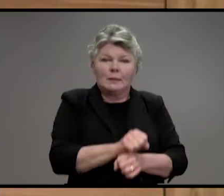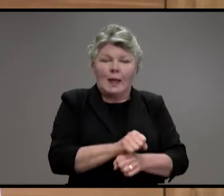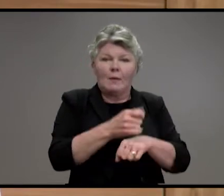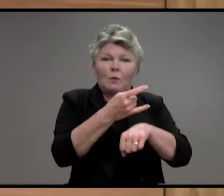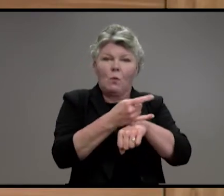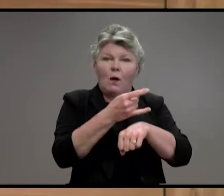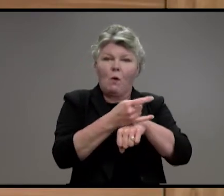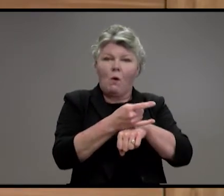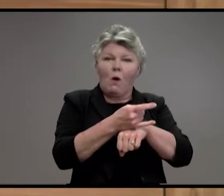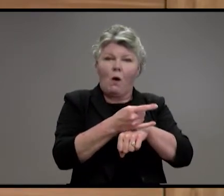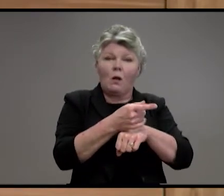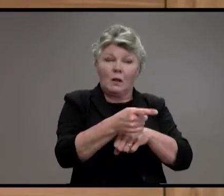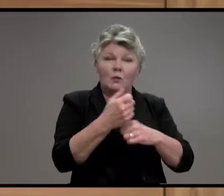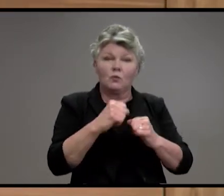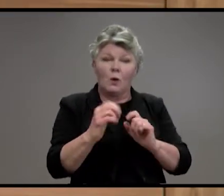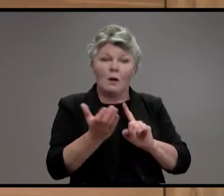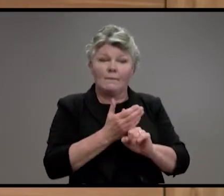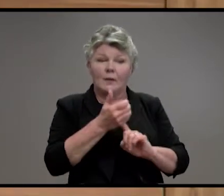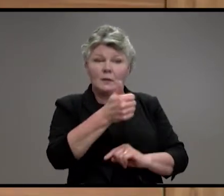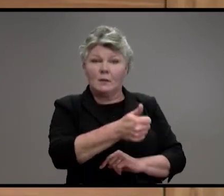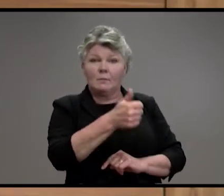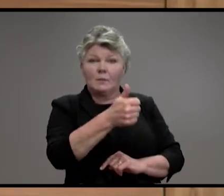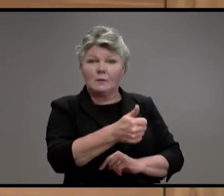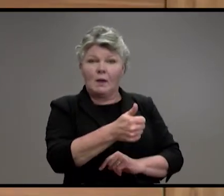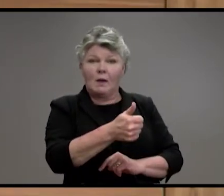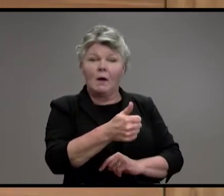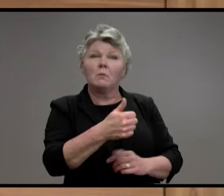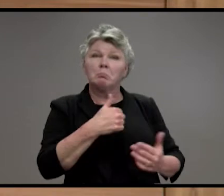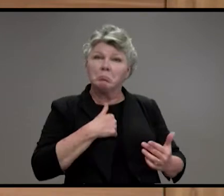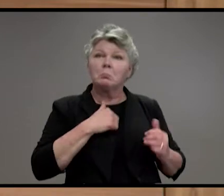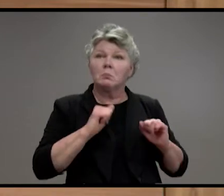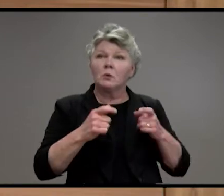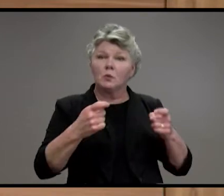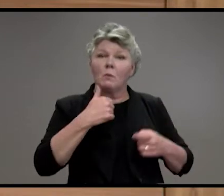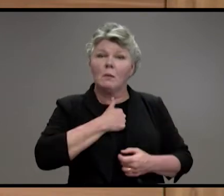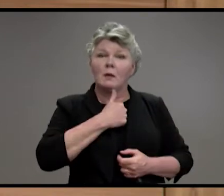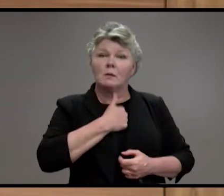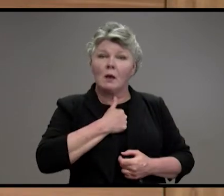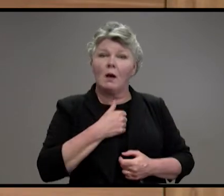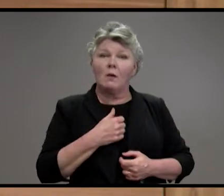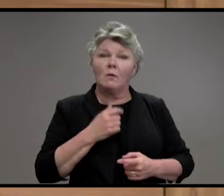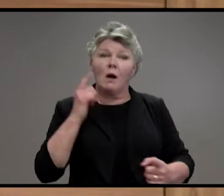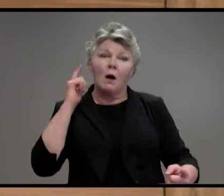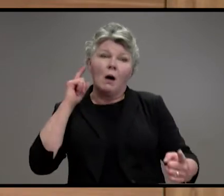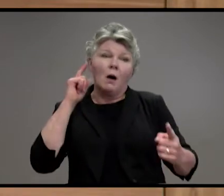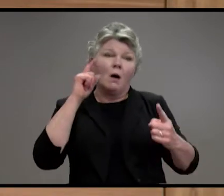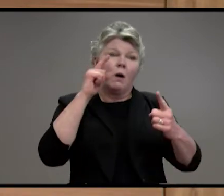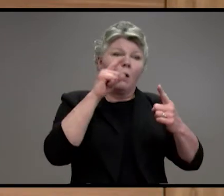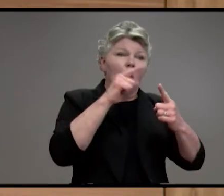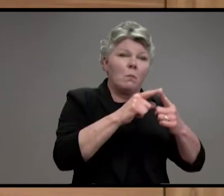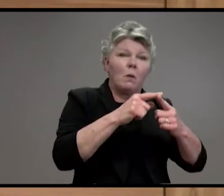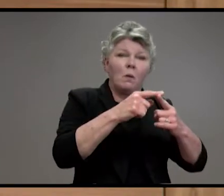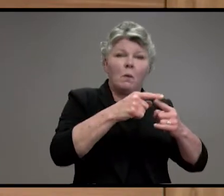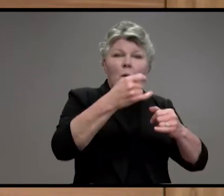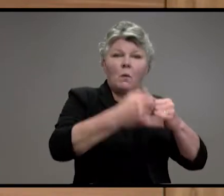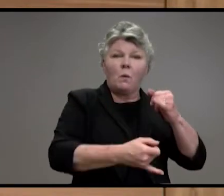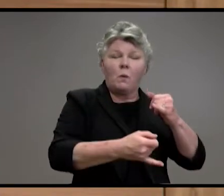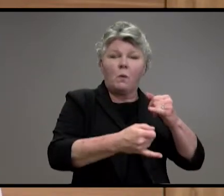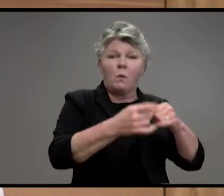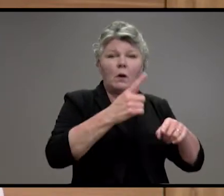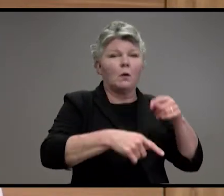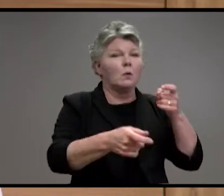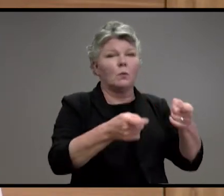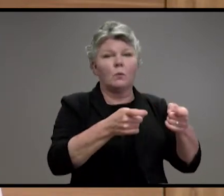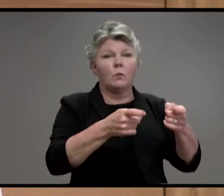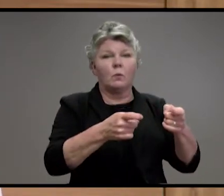Instead, he probably tried to convince himself that he controlled his alcoholism, right up to the point where it controlled him. A